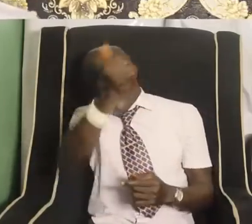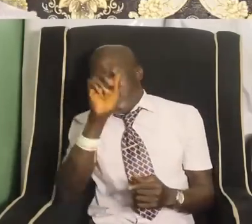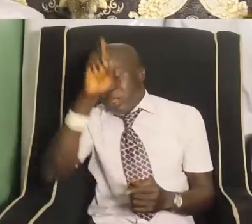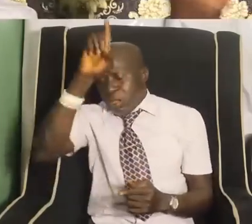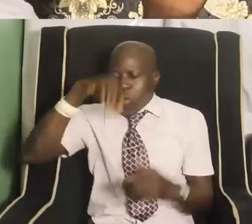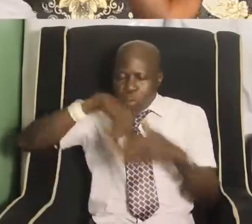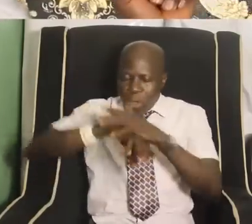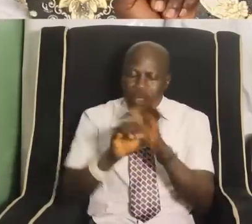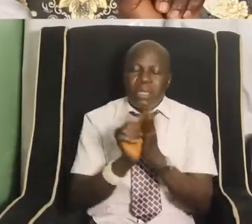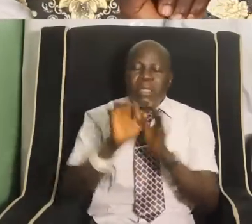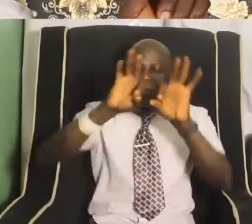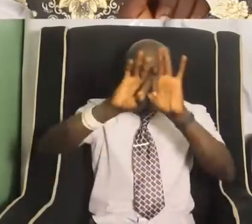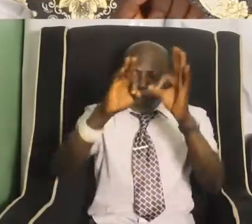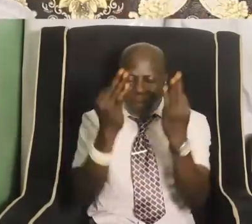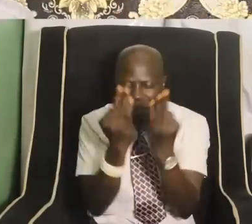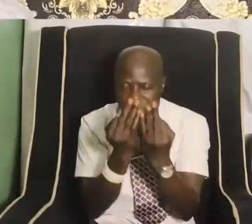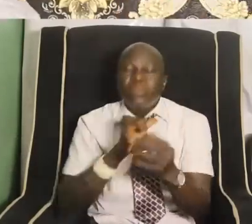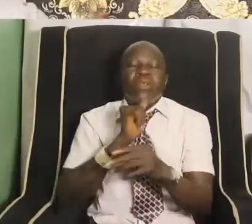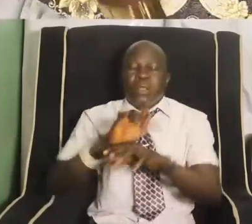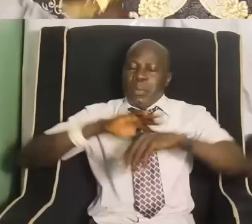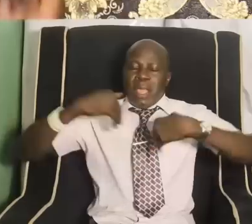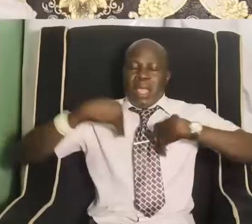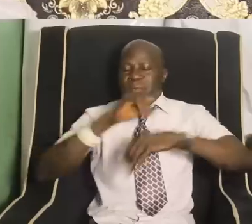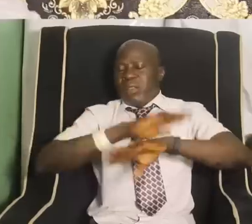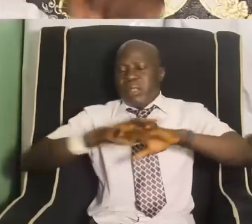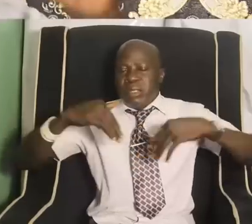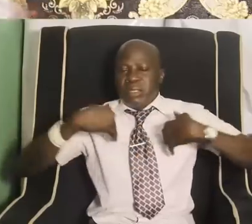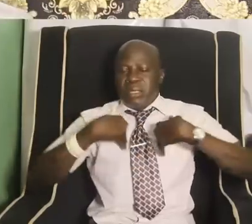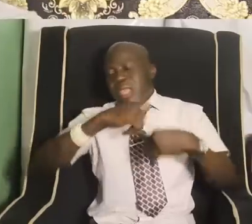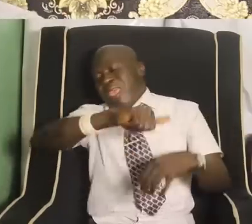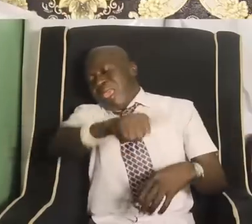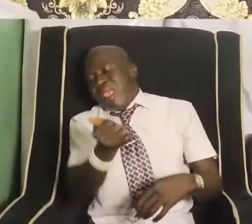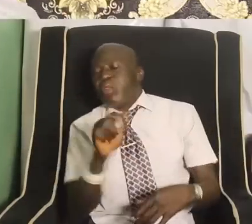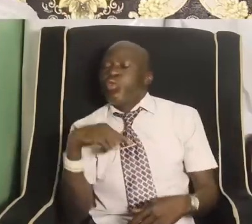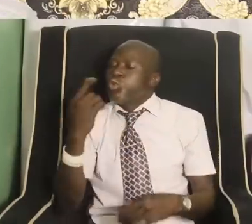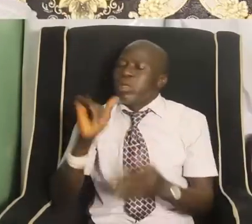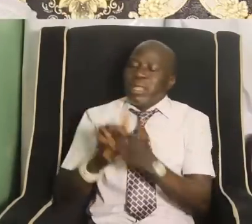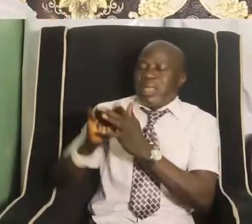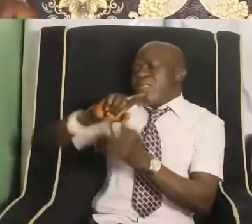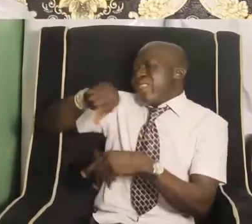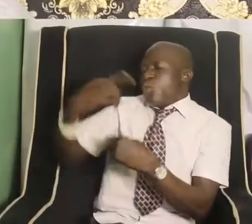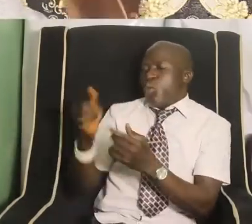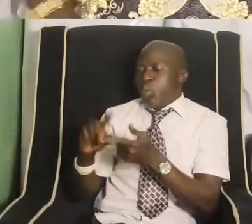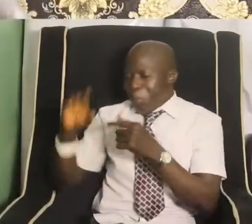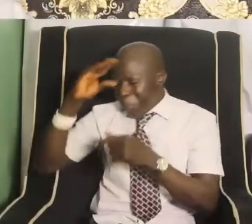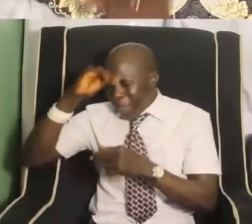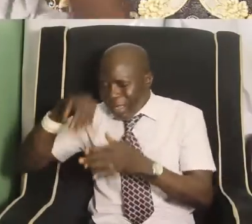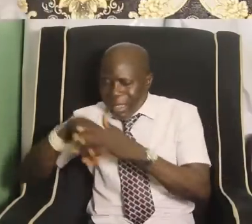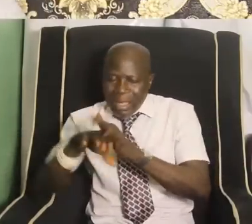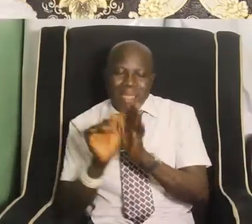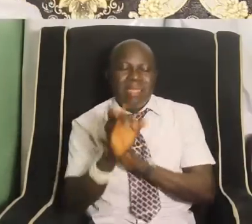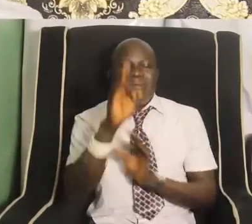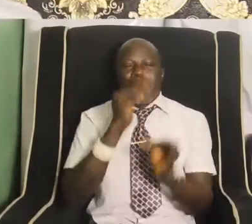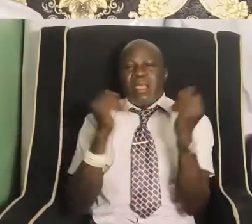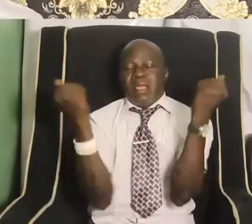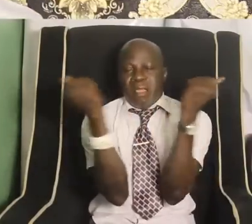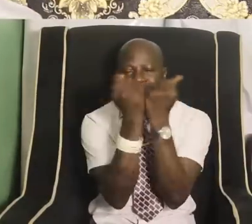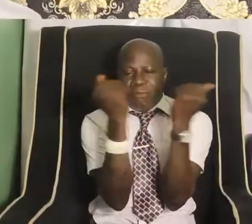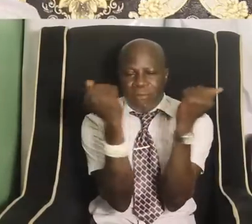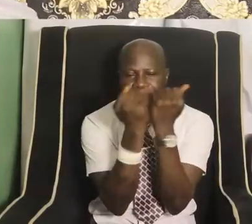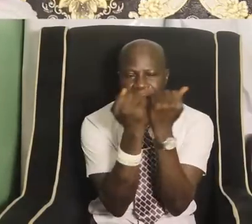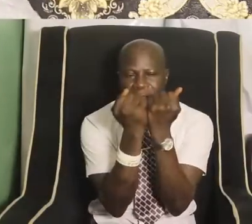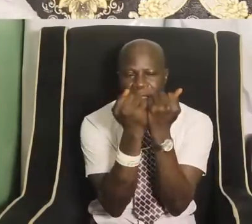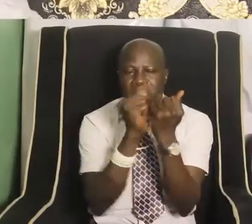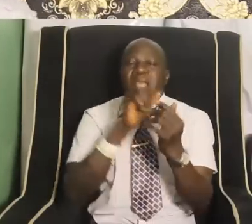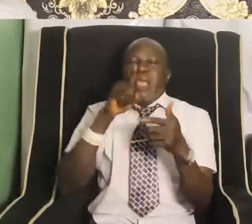lowo lowo kan none of your relatives may not be the helper and ken lo lu wa pe the lord said if any man to ba nja lowo if you are running